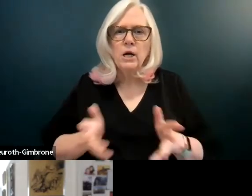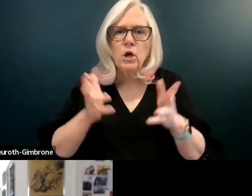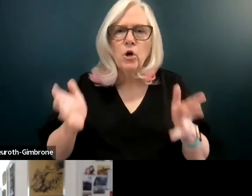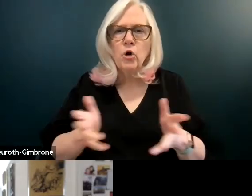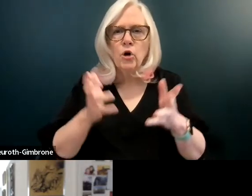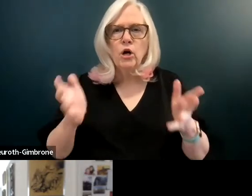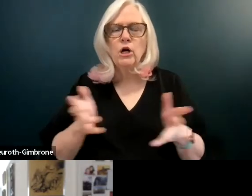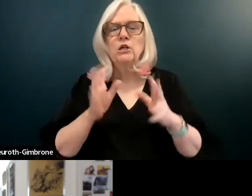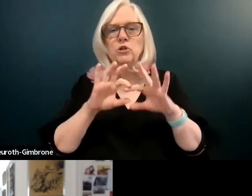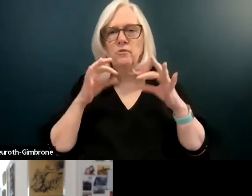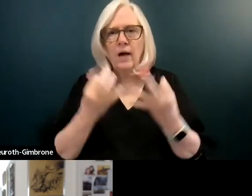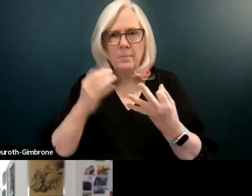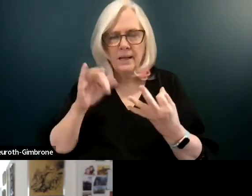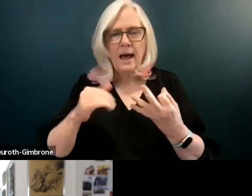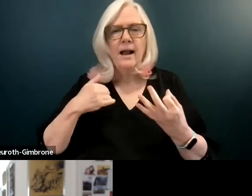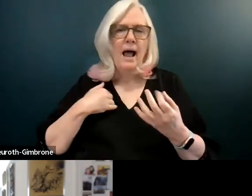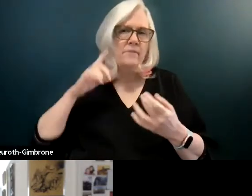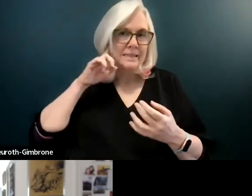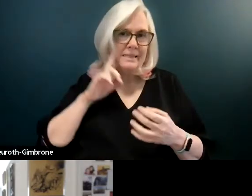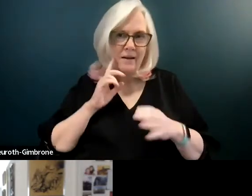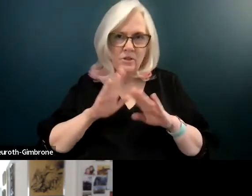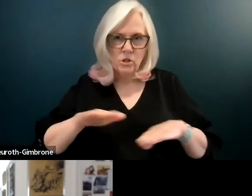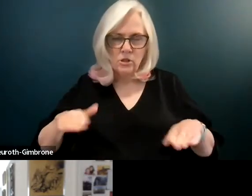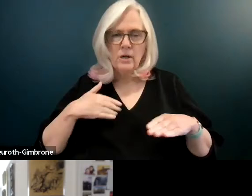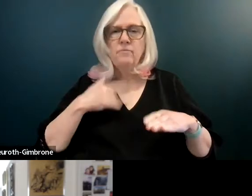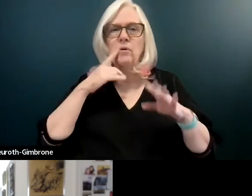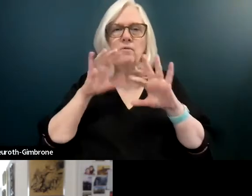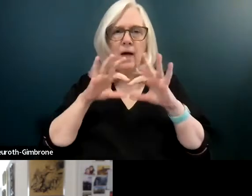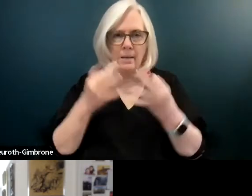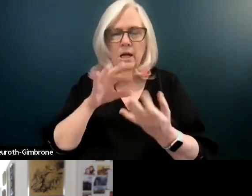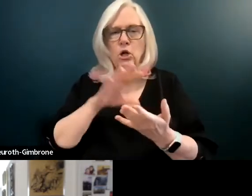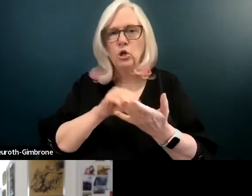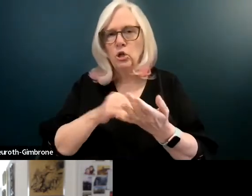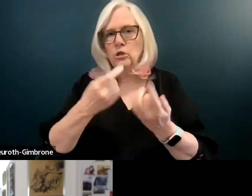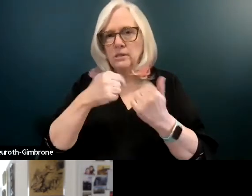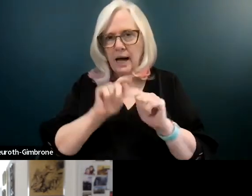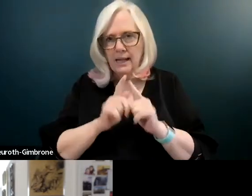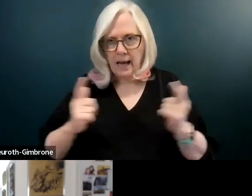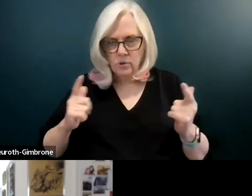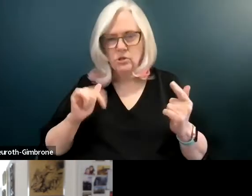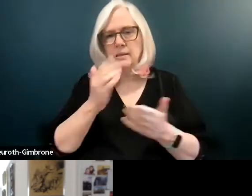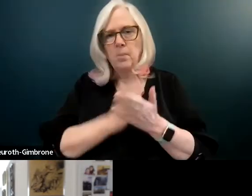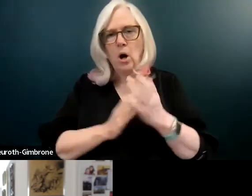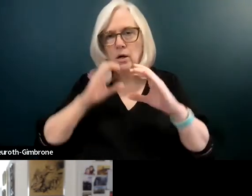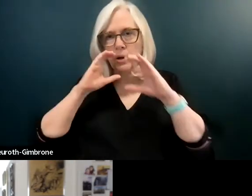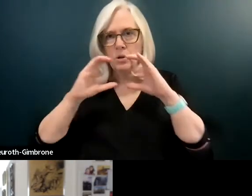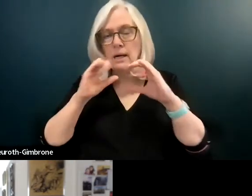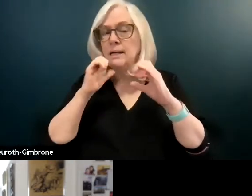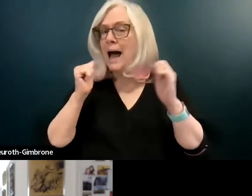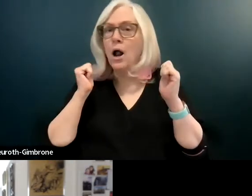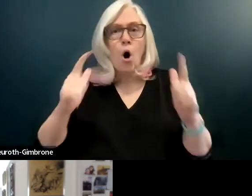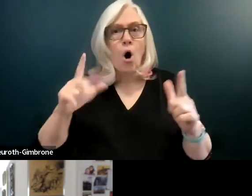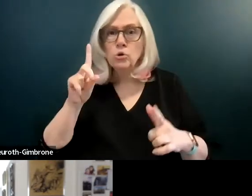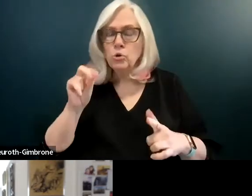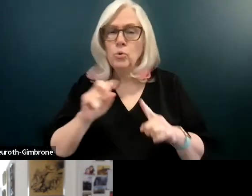children for their deaf children to learn sign language. It is part of communication. Not everyone does, but